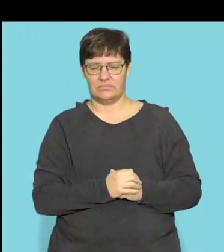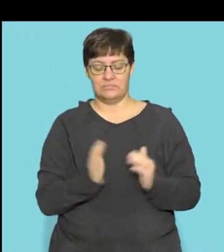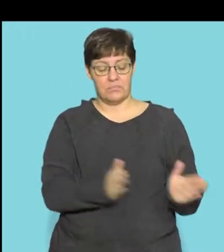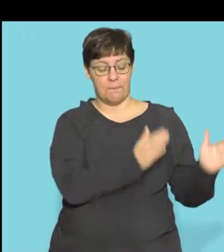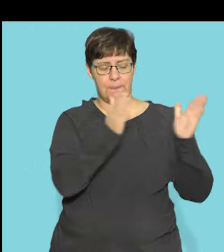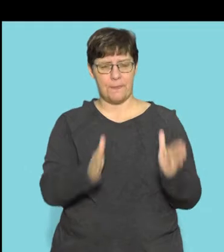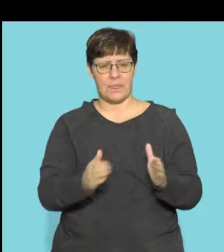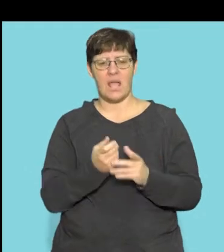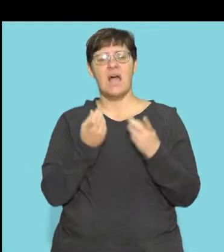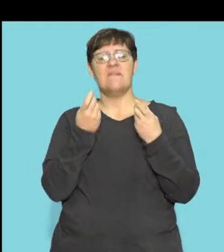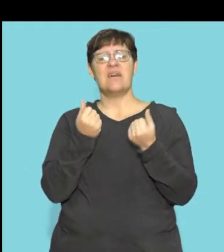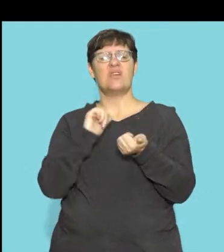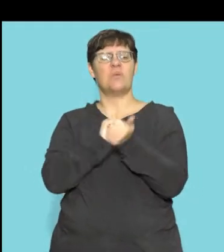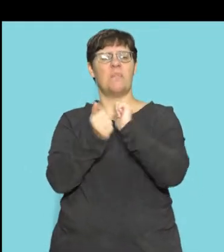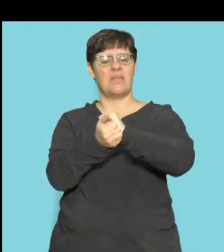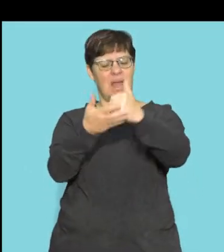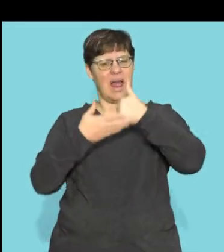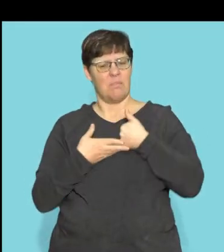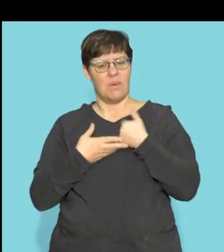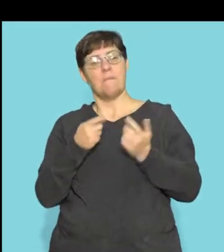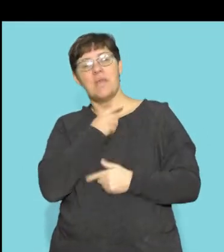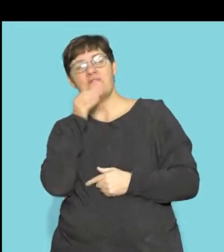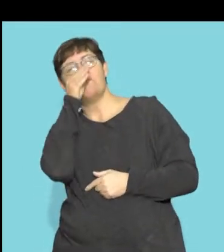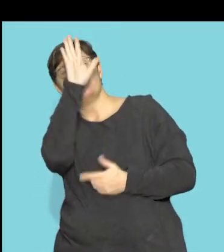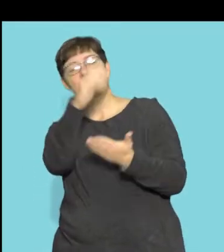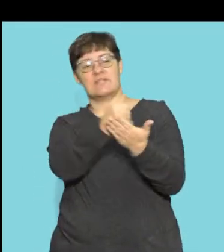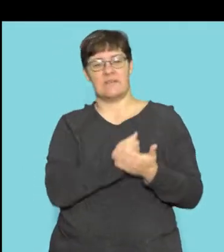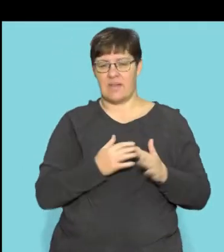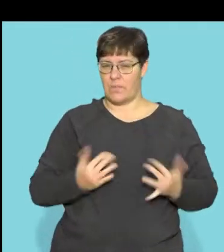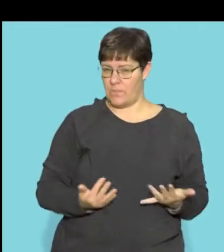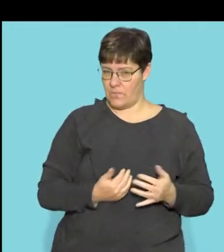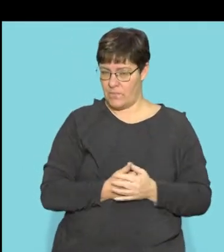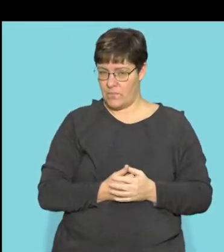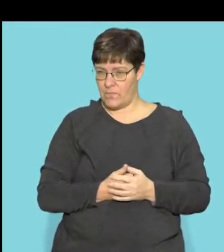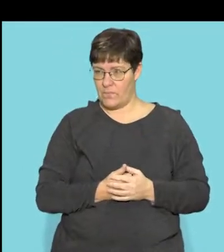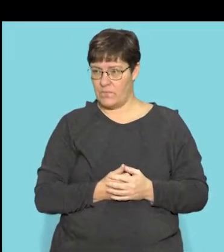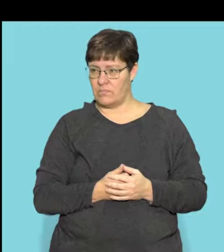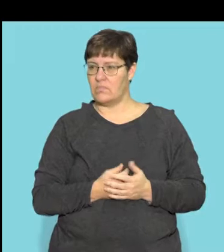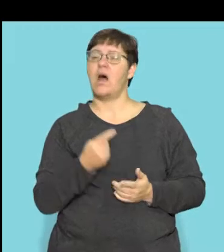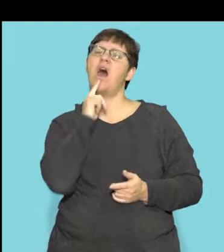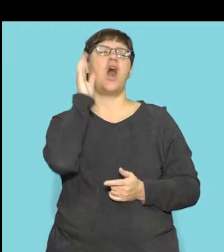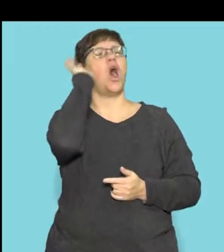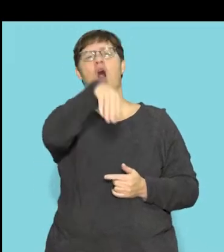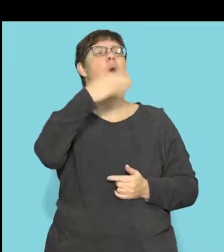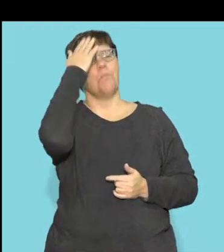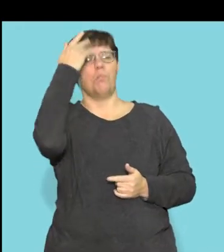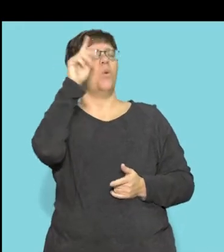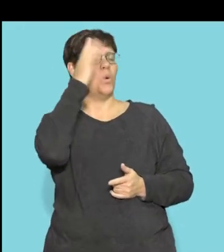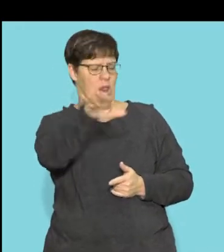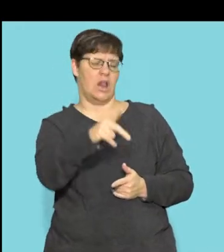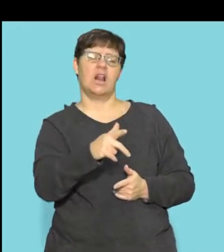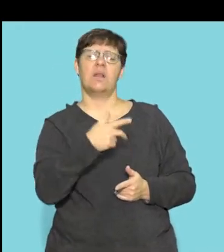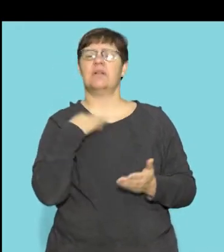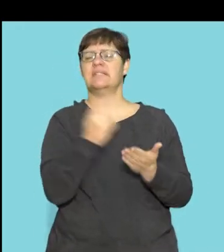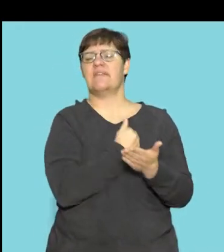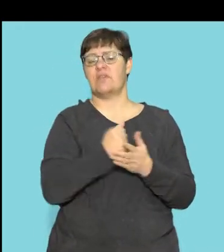financial maths help you to save for the future, right? We know people saying, I am saving. If they give you